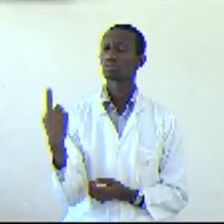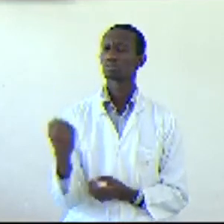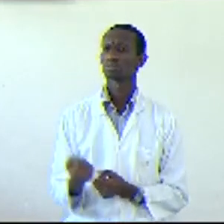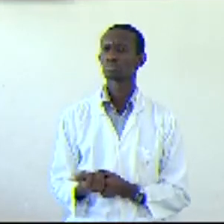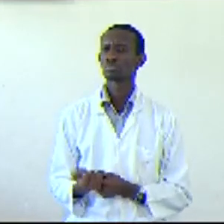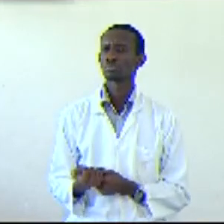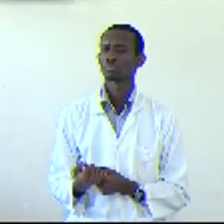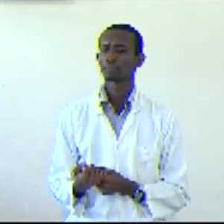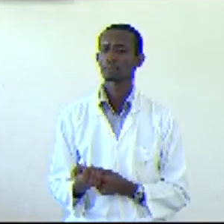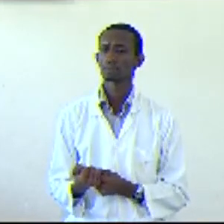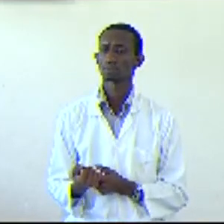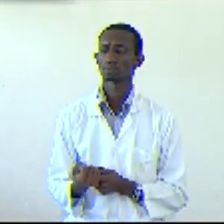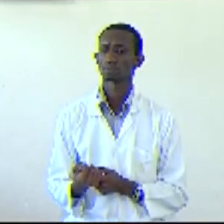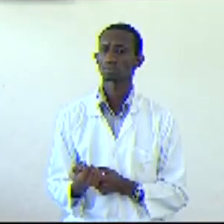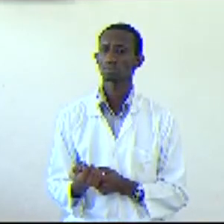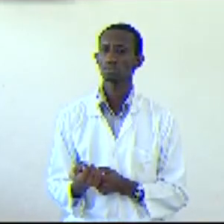conservation